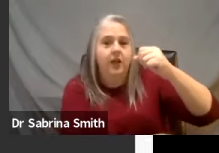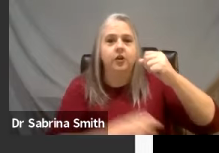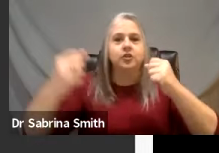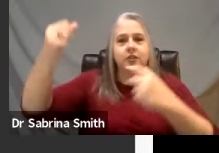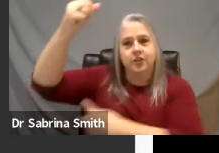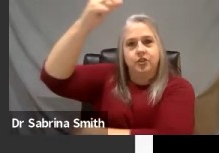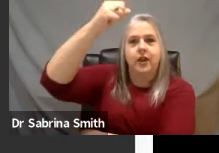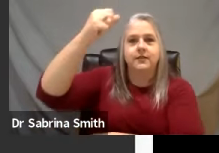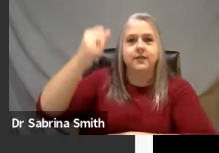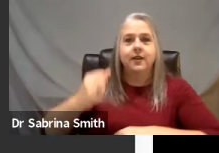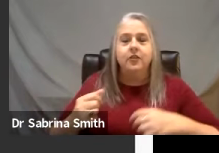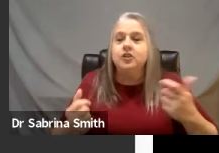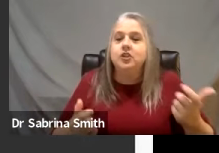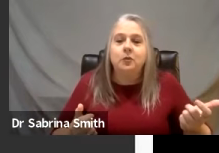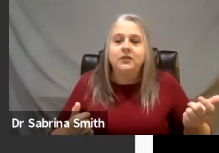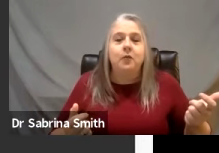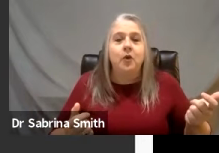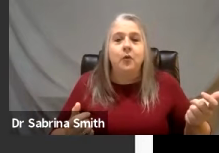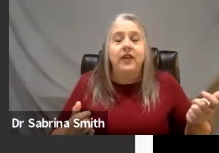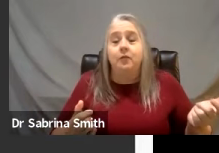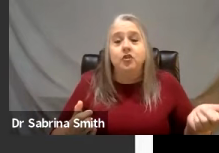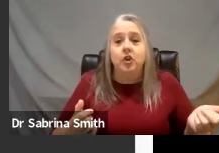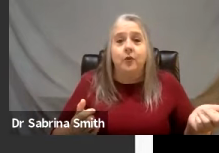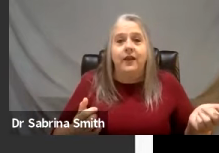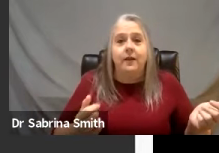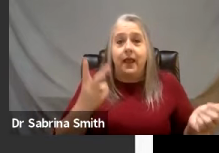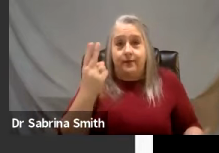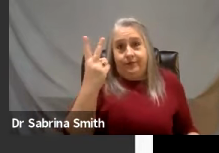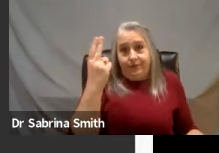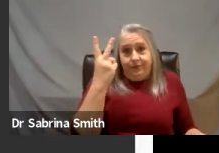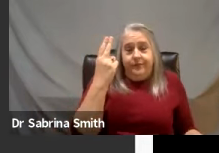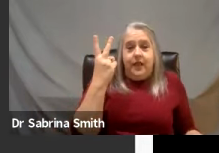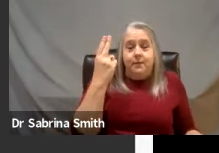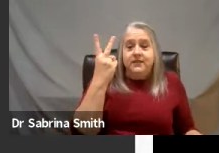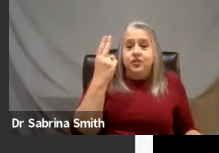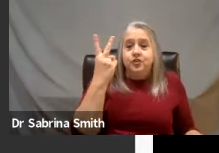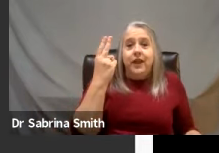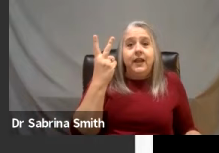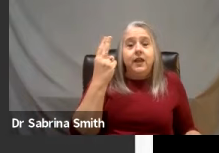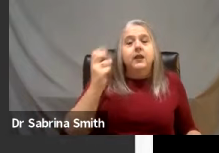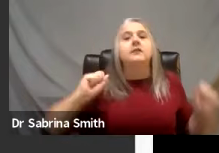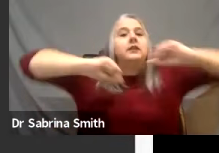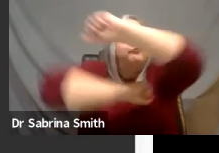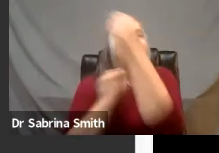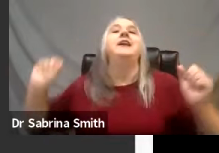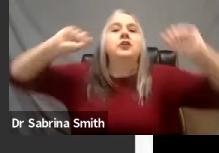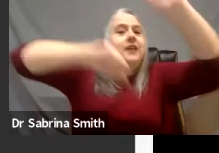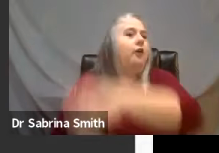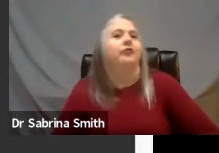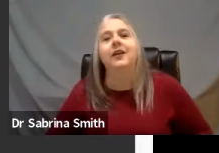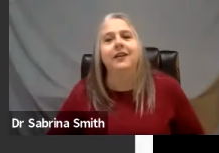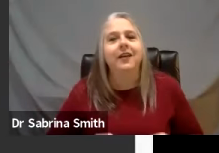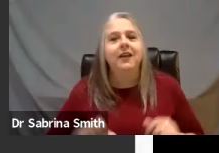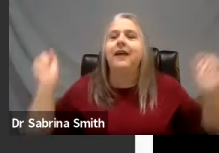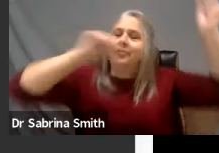time, cut the strings. There's interpreters that I work with and we'll joke around and I'm like, got my scissors ready. Free